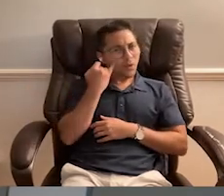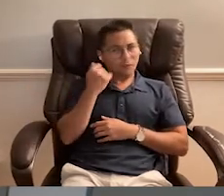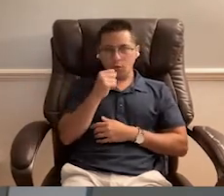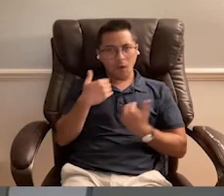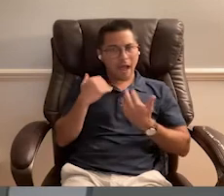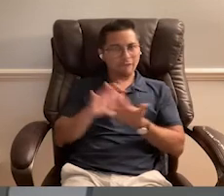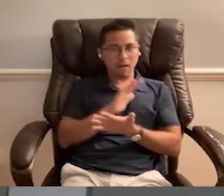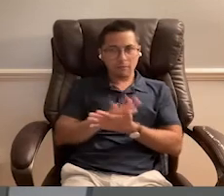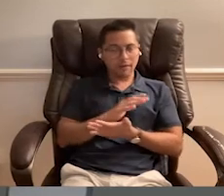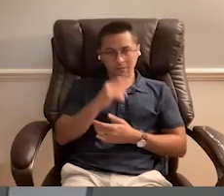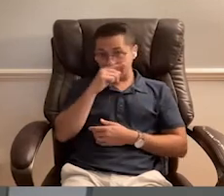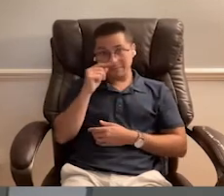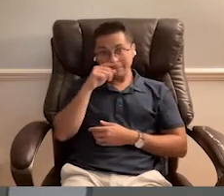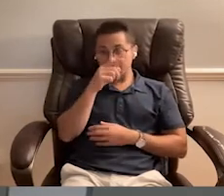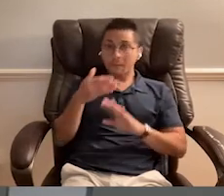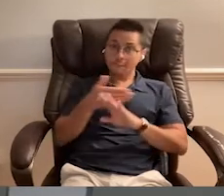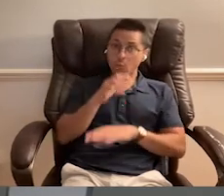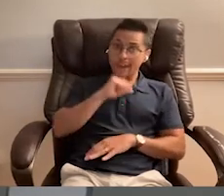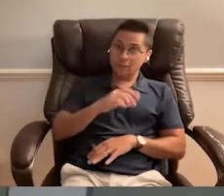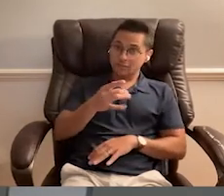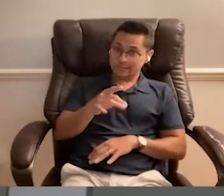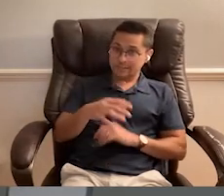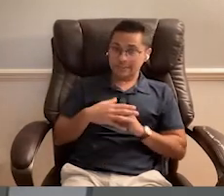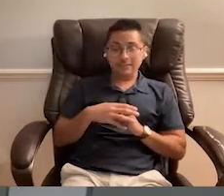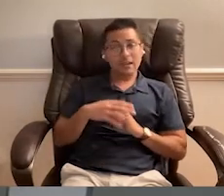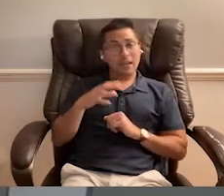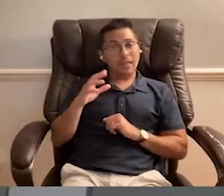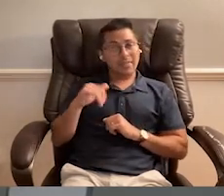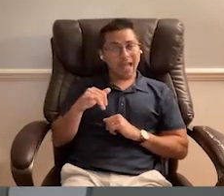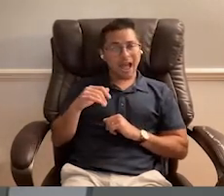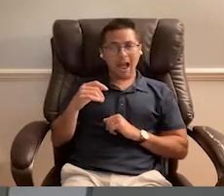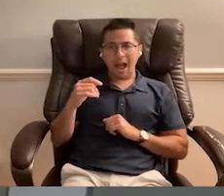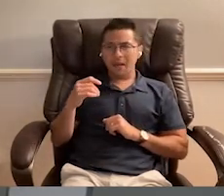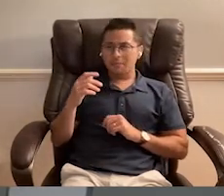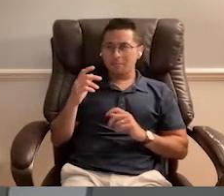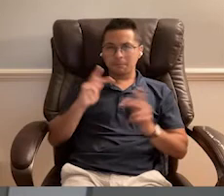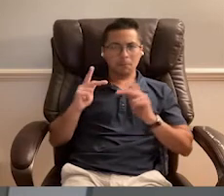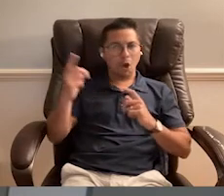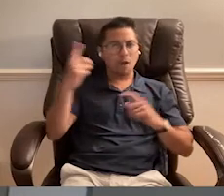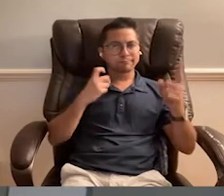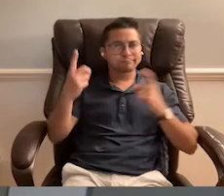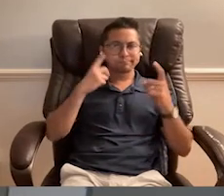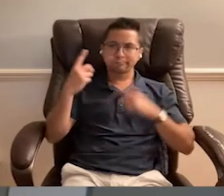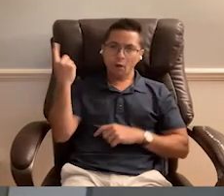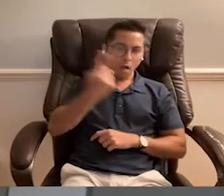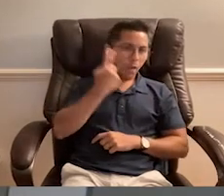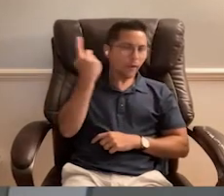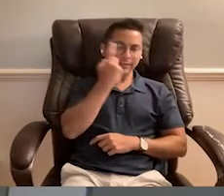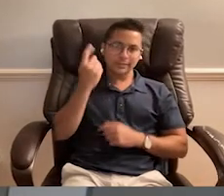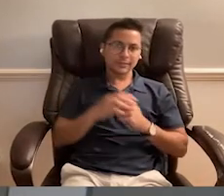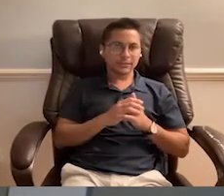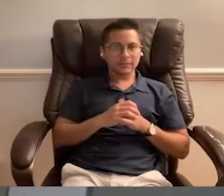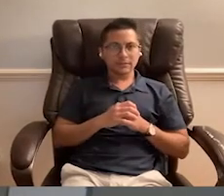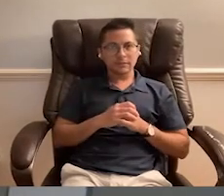know some of you ask, so what if we don't have documentation prior to the age of 18? And that is a question that